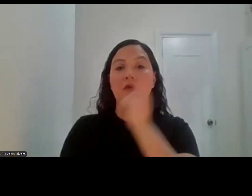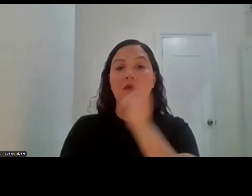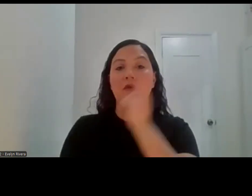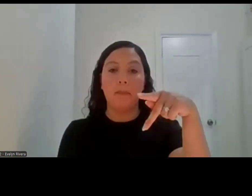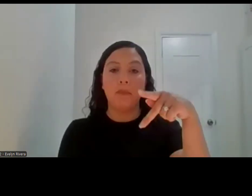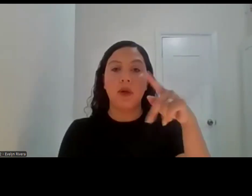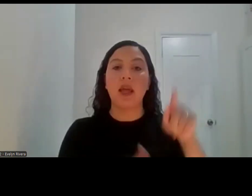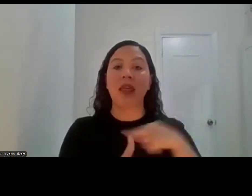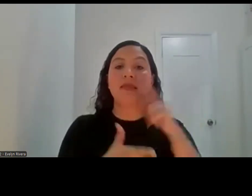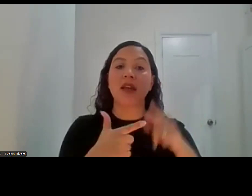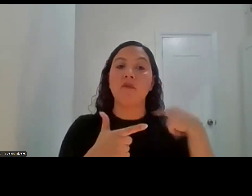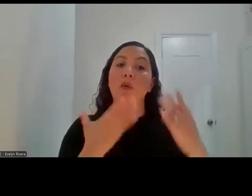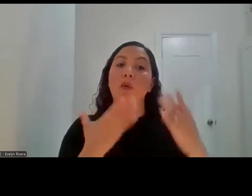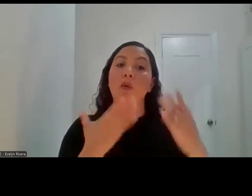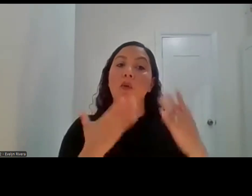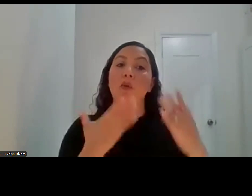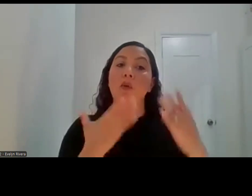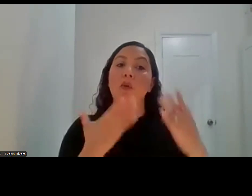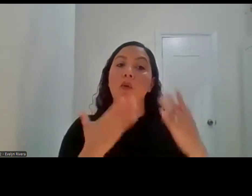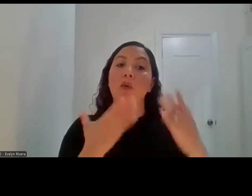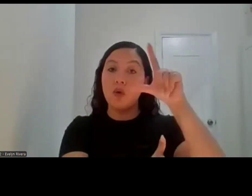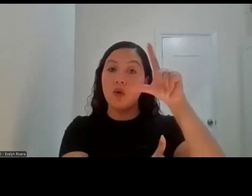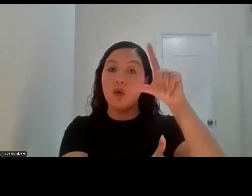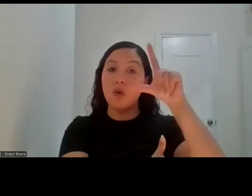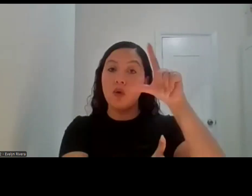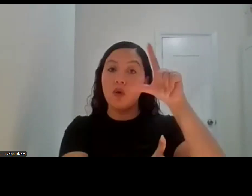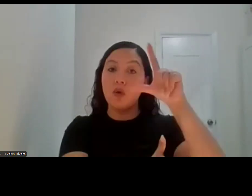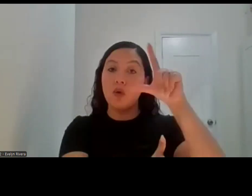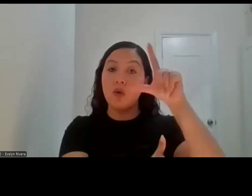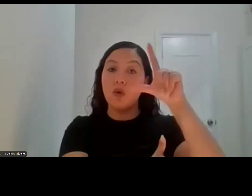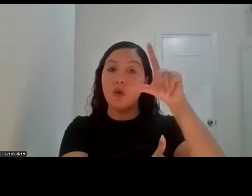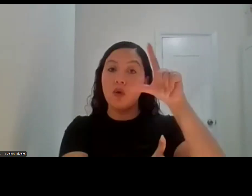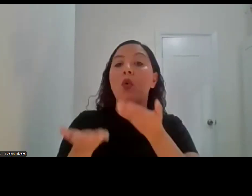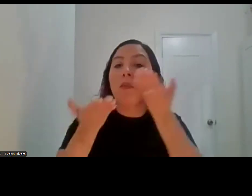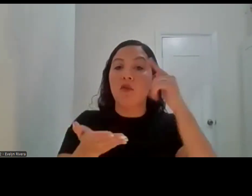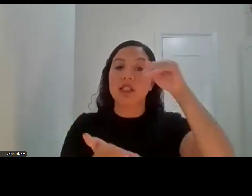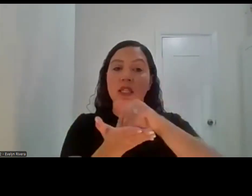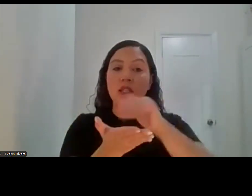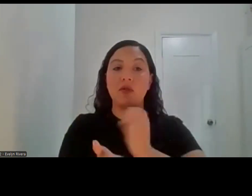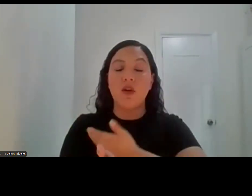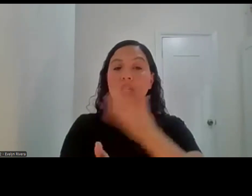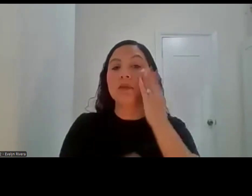provide insight and recommendations that center the experiences and needs of the older